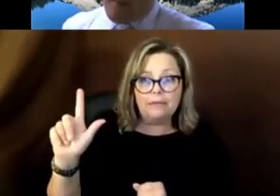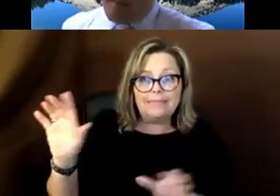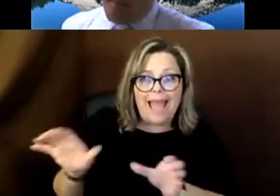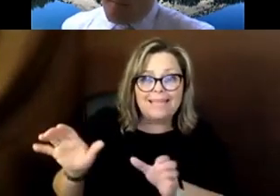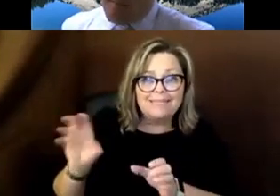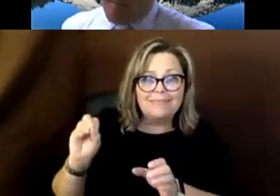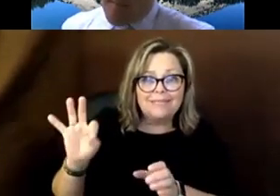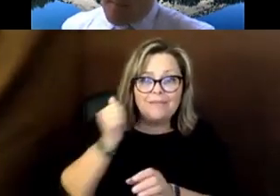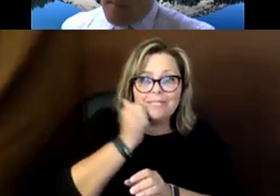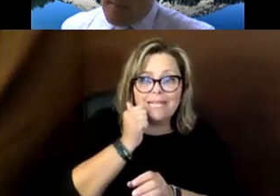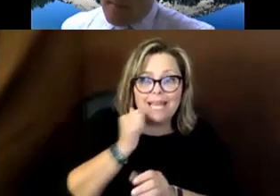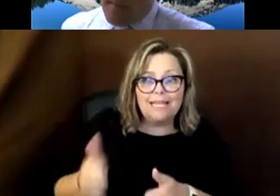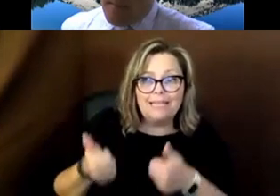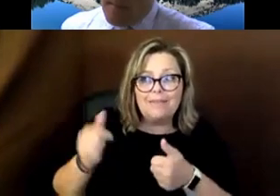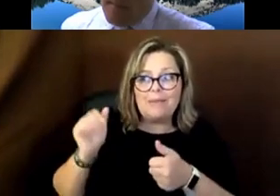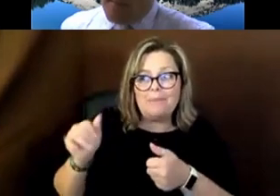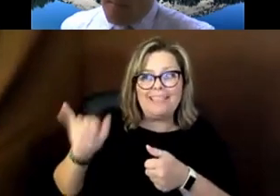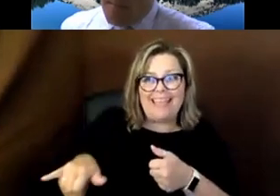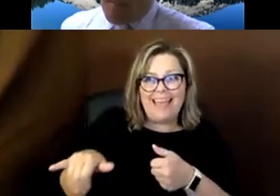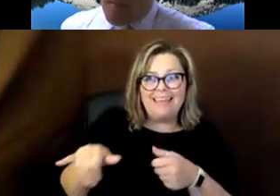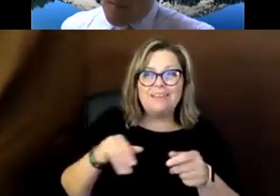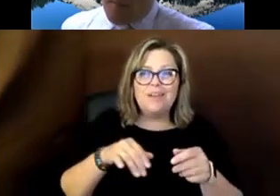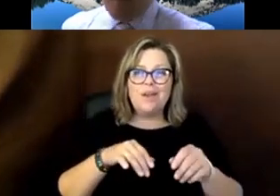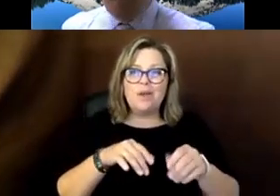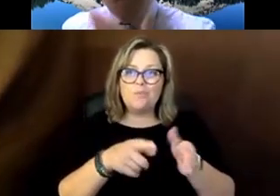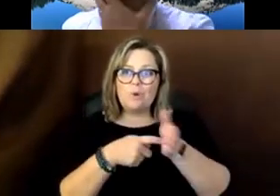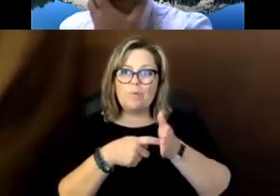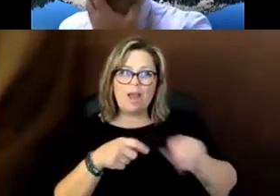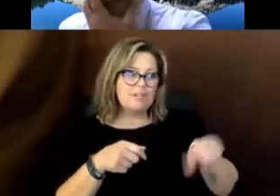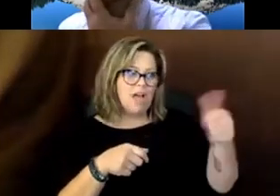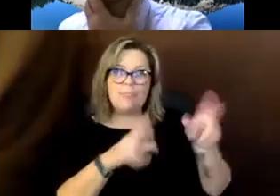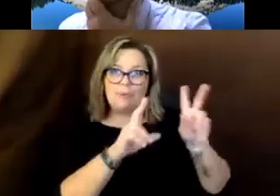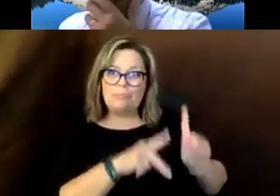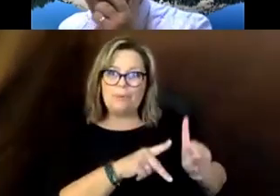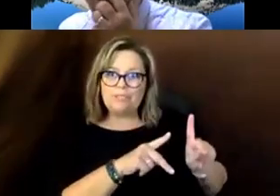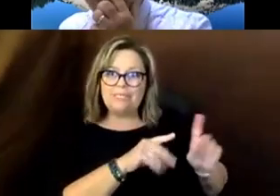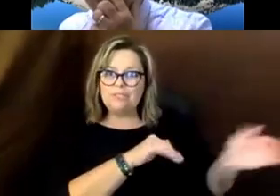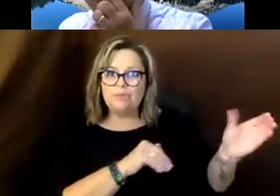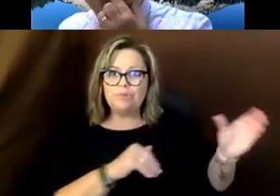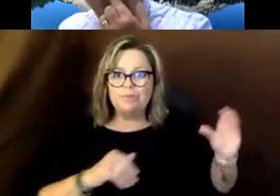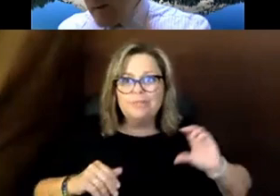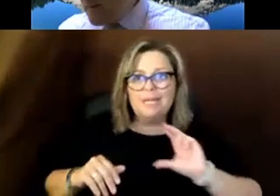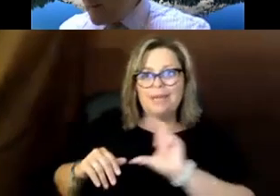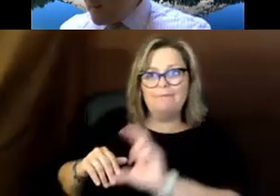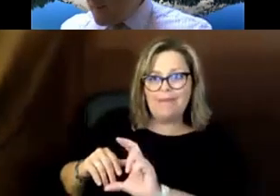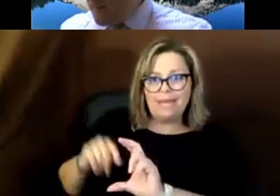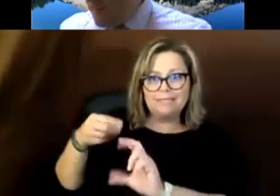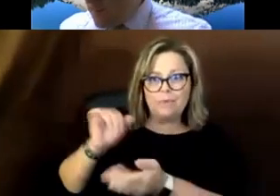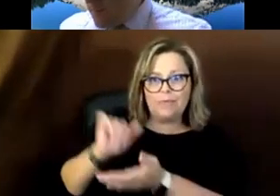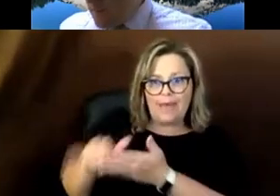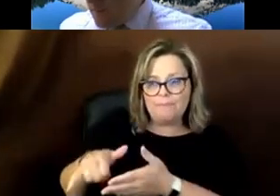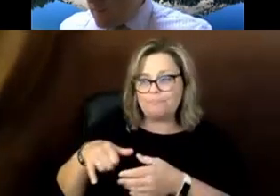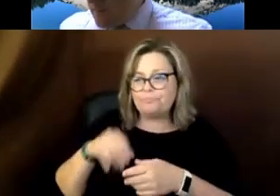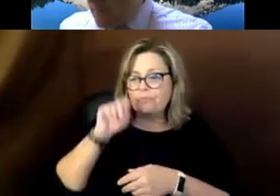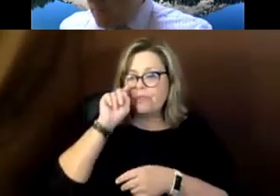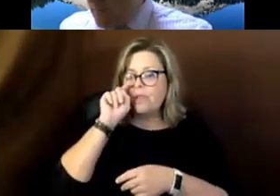obviously, a developer or a corporation to invest in that. Sycamore Glen is one of the examples.